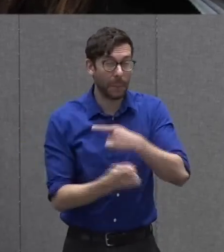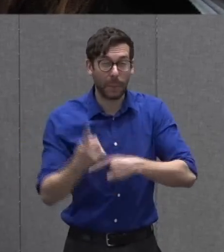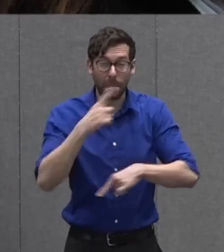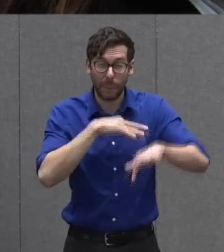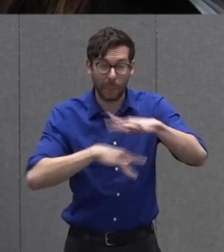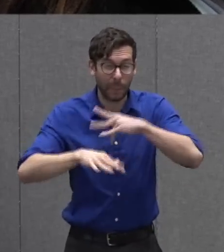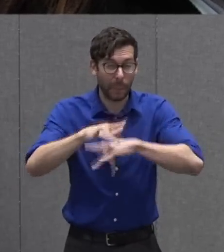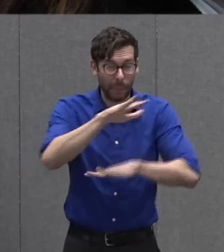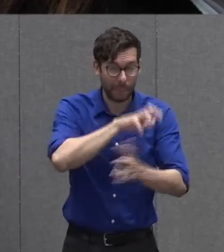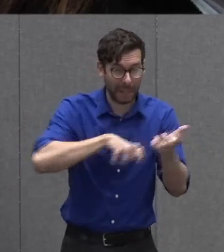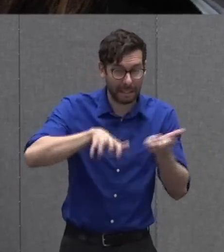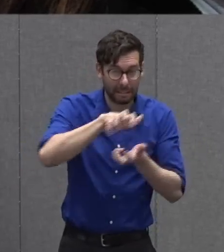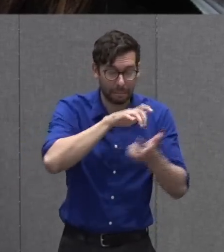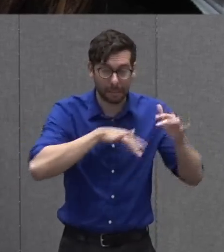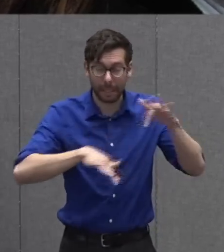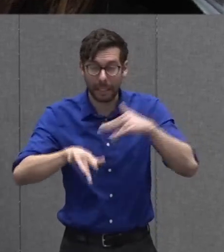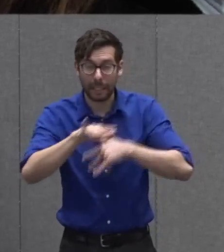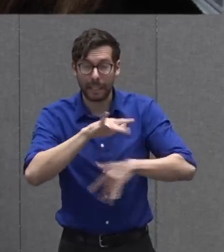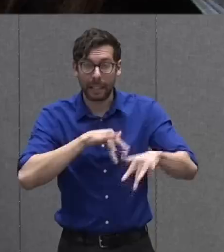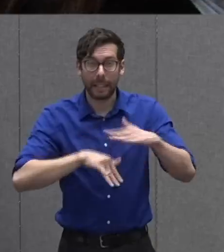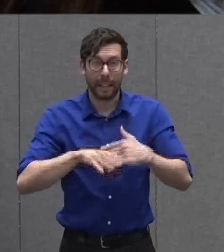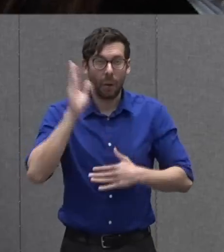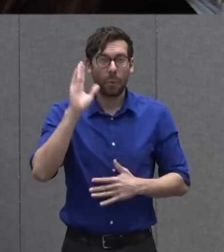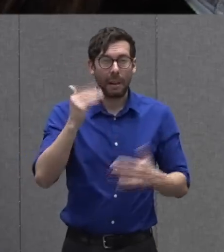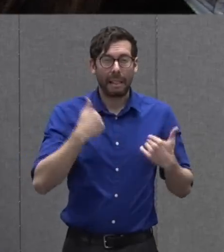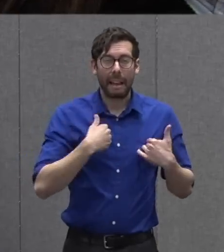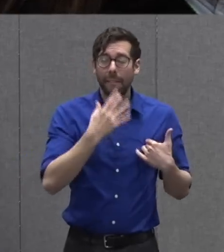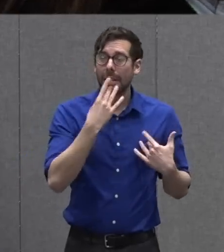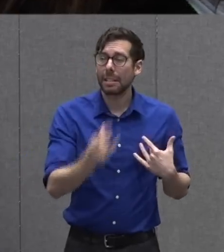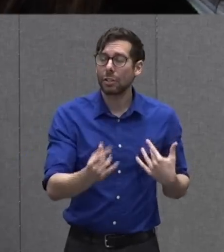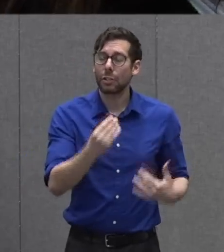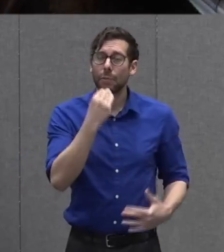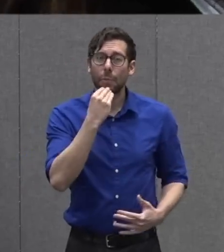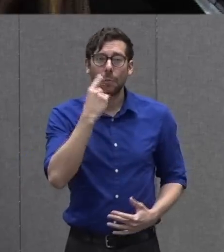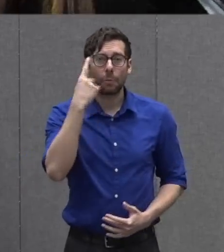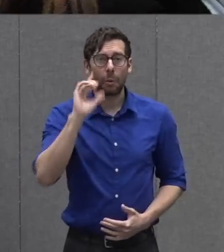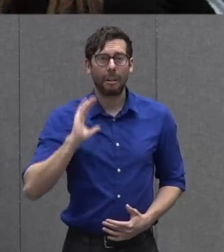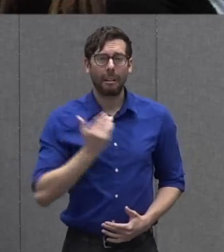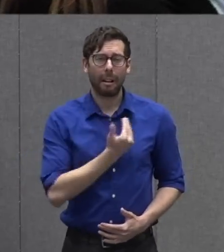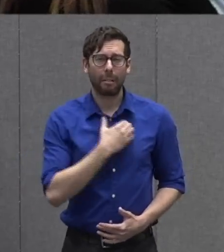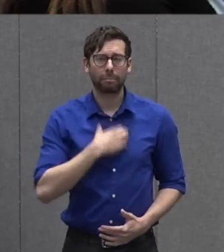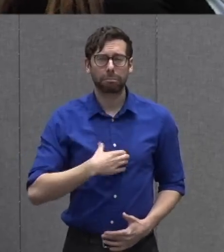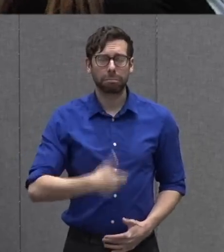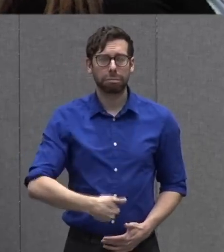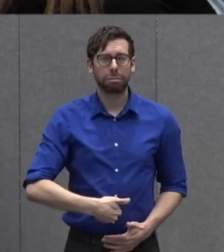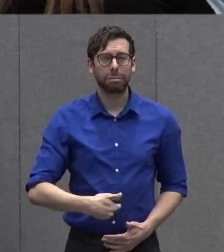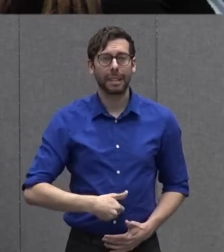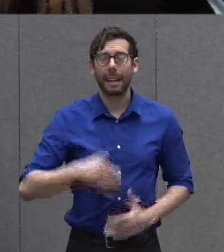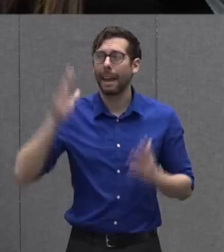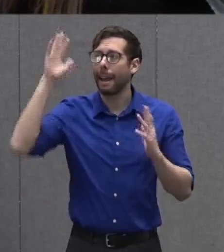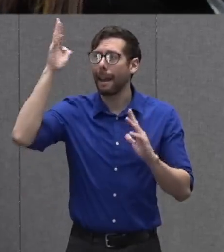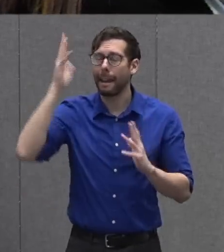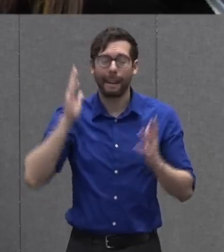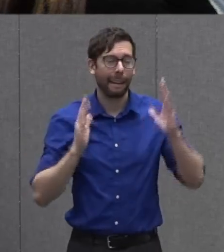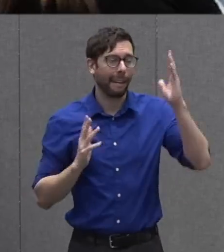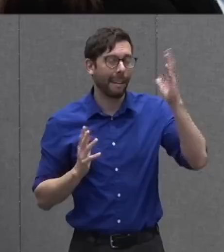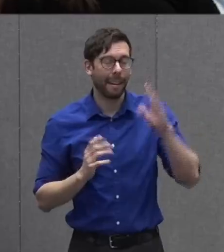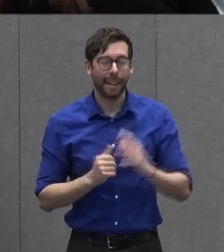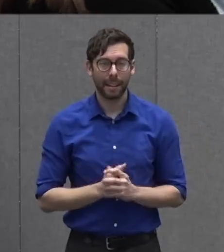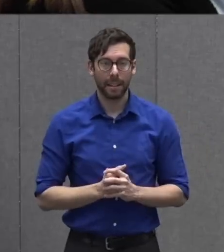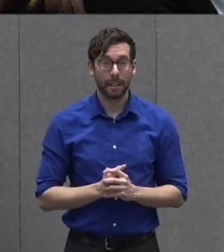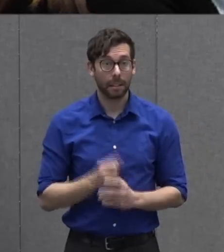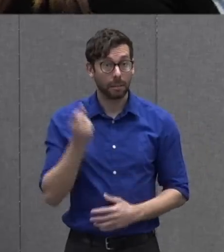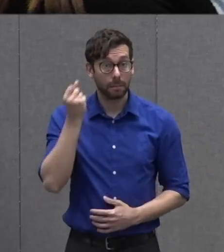in our grumbling tummies, a hey and a hidey-ho. So every time the ants have to stop